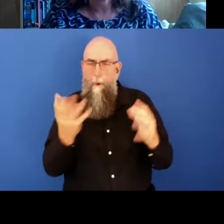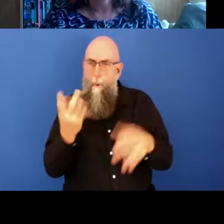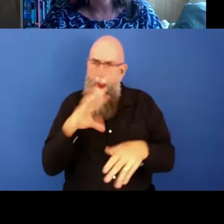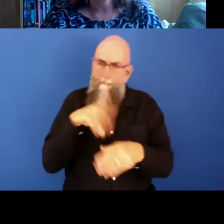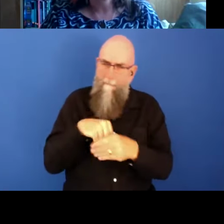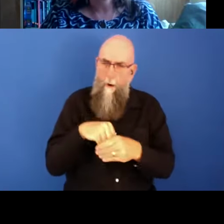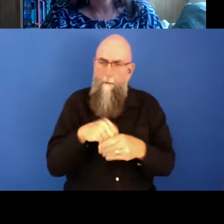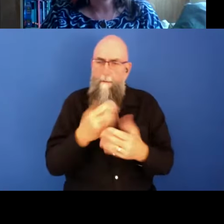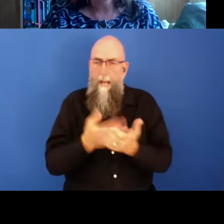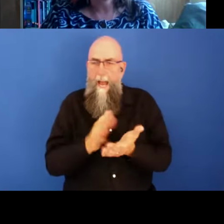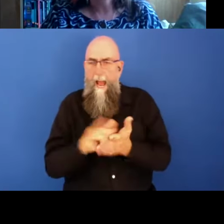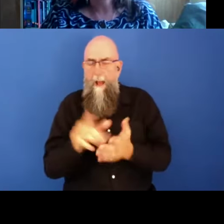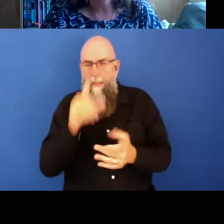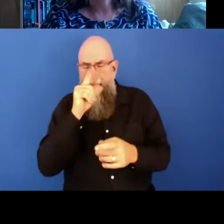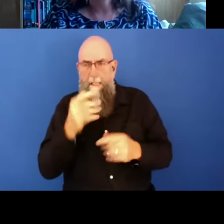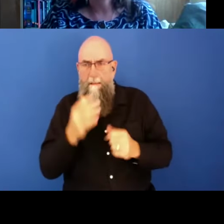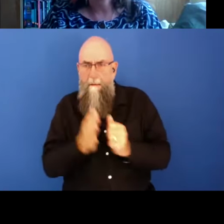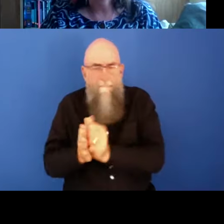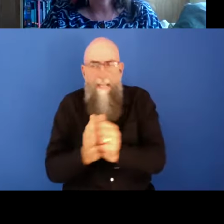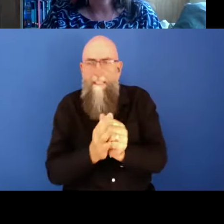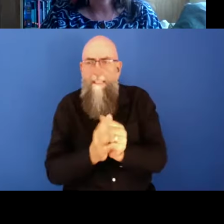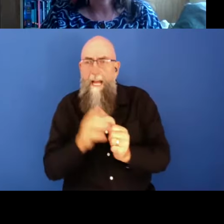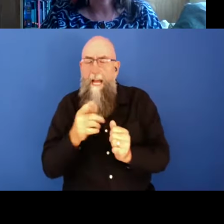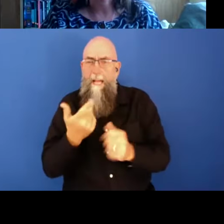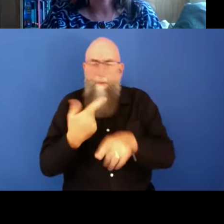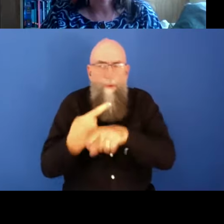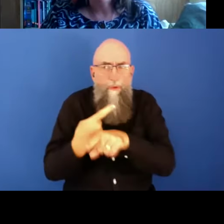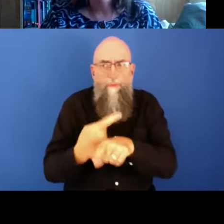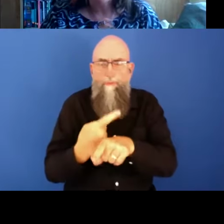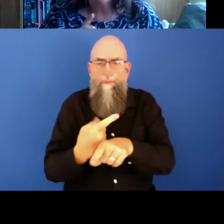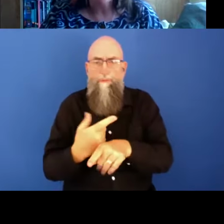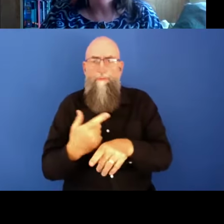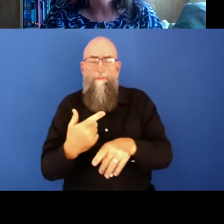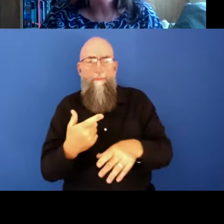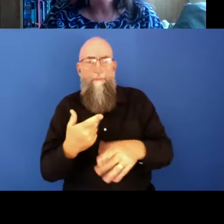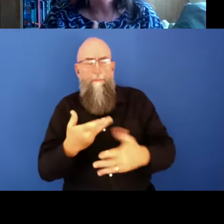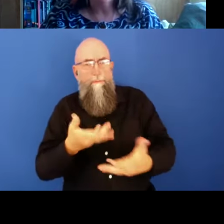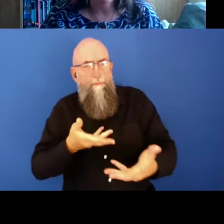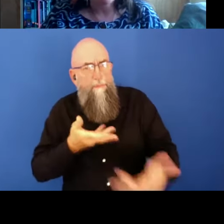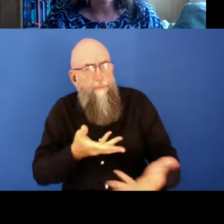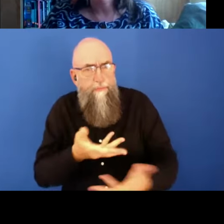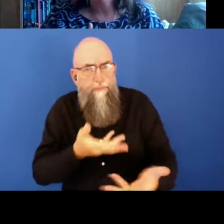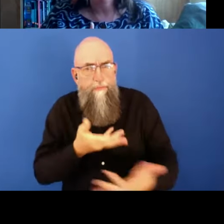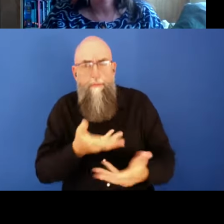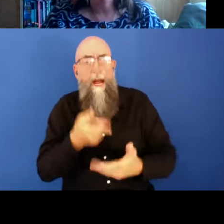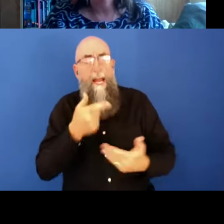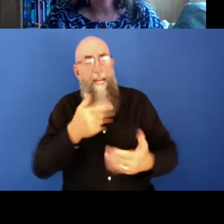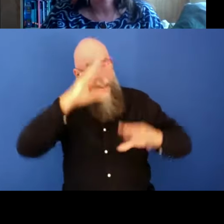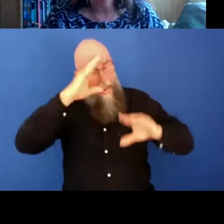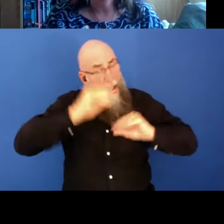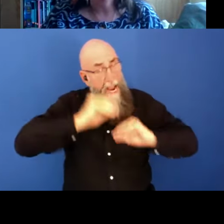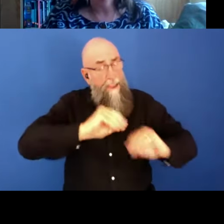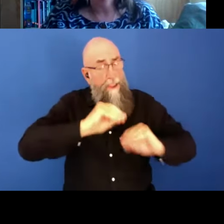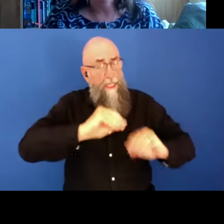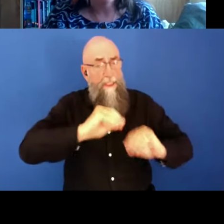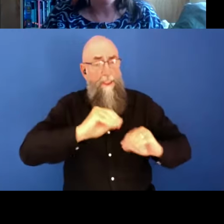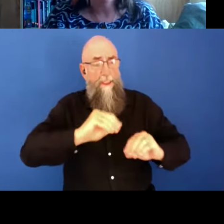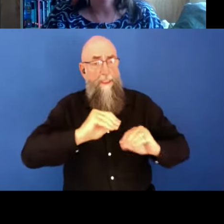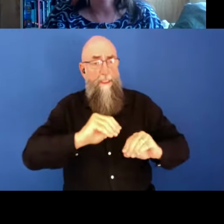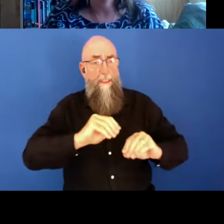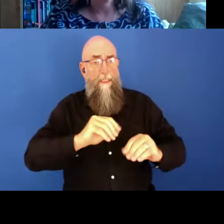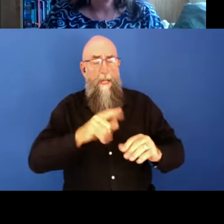address and and that was a big challenge i think like you know issues around education and access to education issues